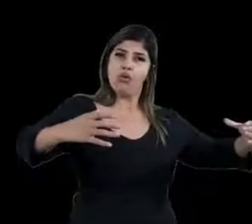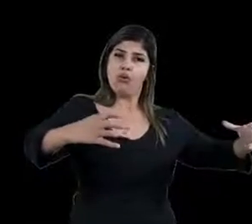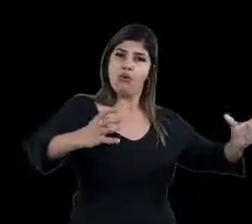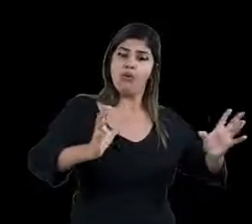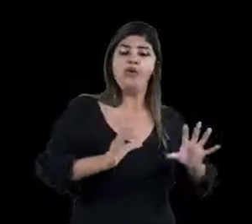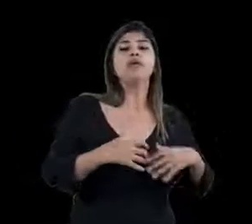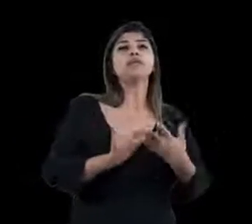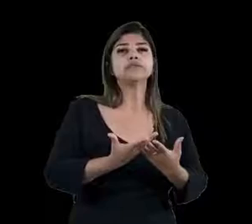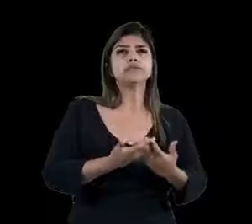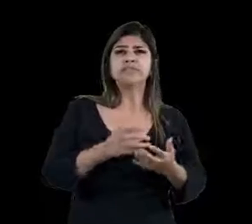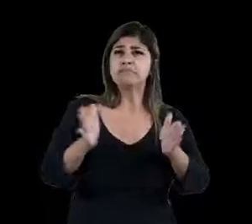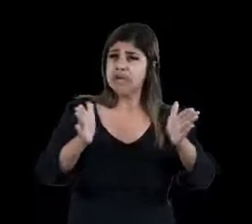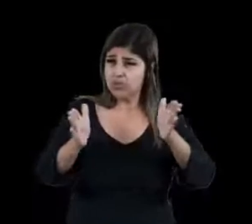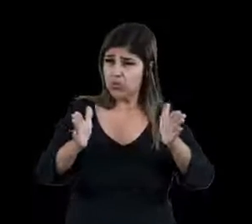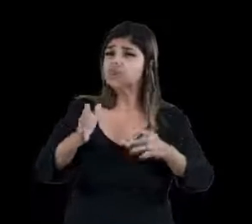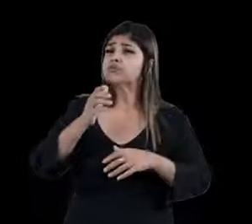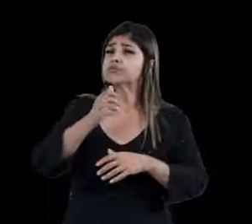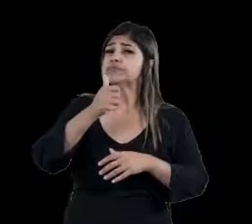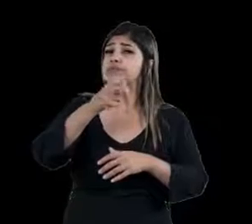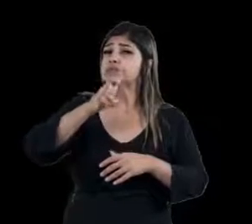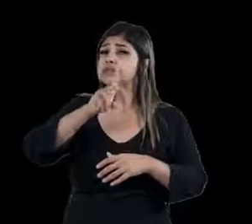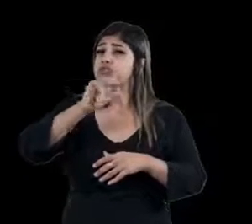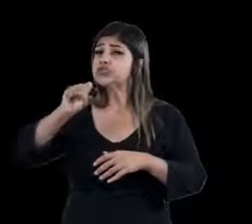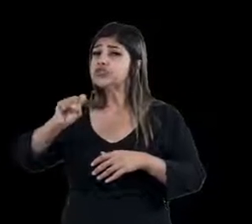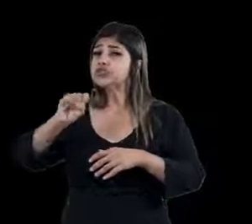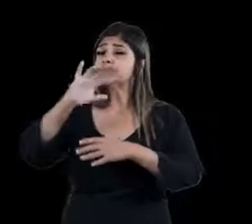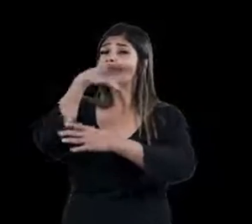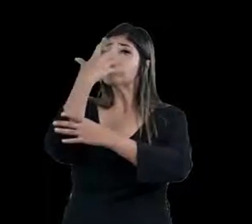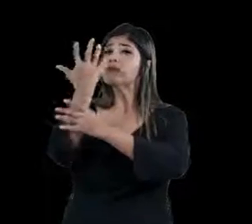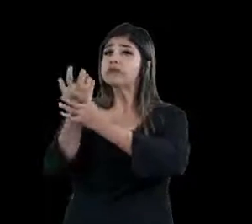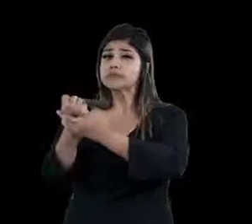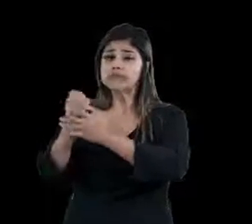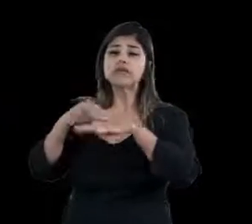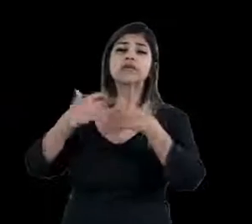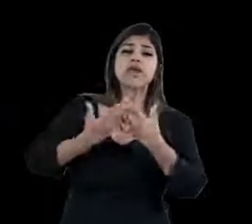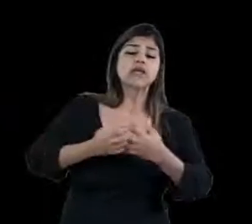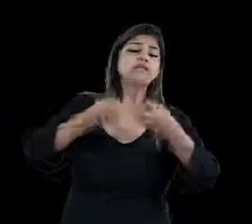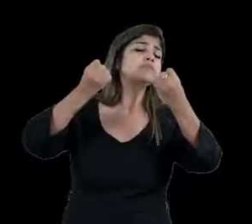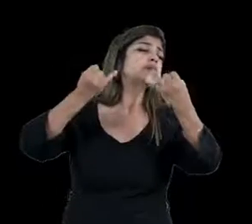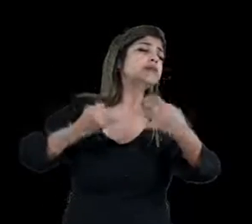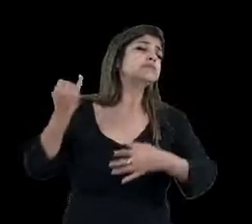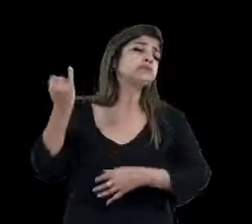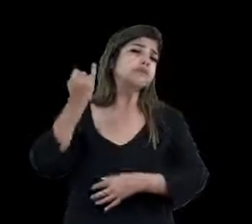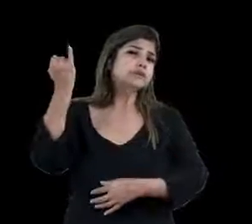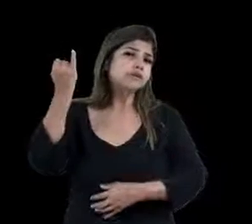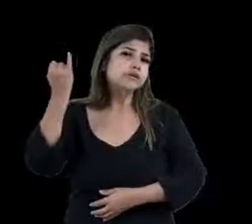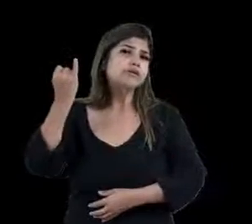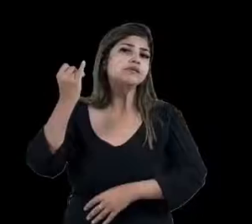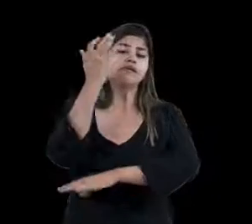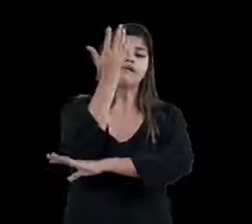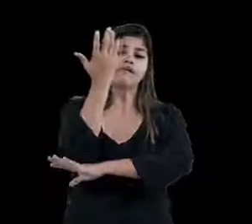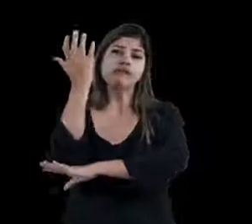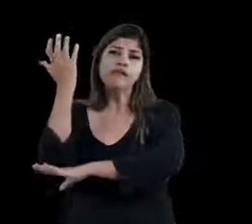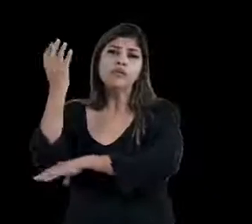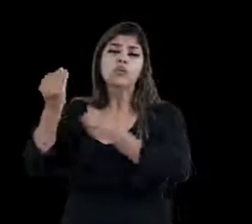them in a large pot. So we spent 15 days talking about nature, about the importance of